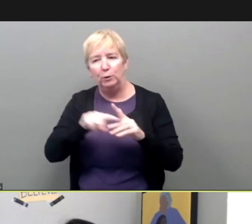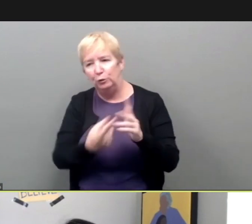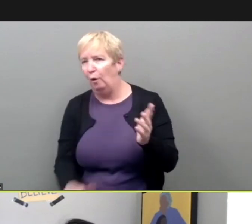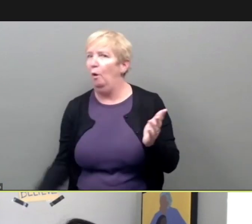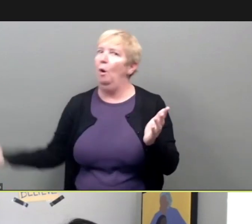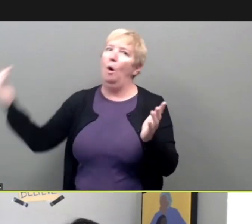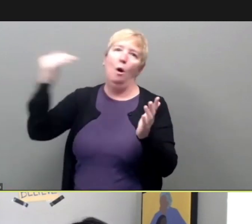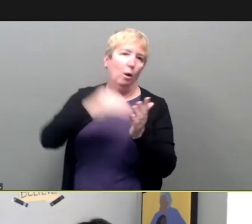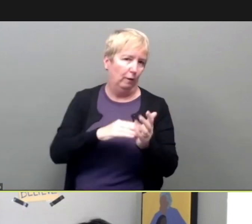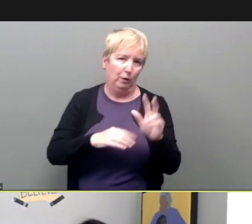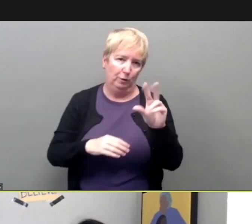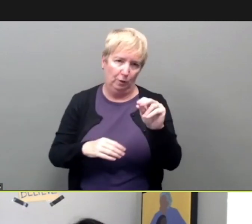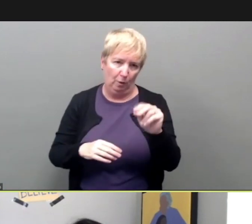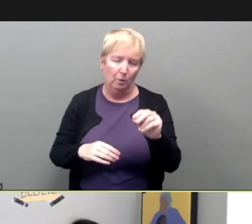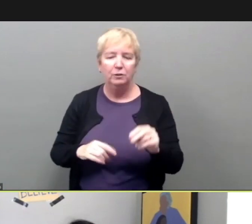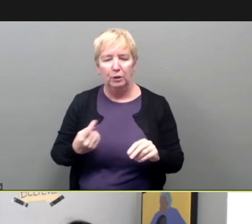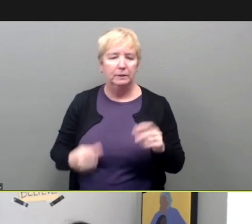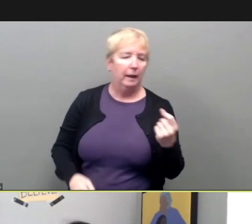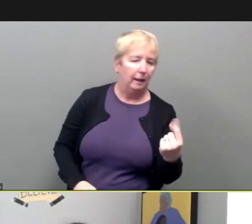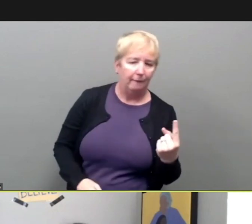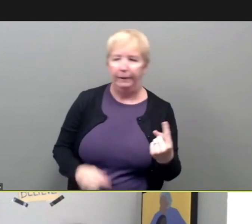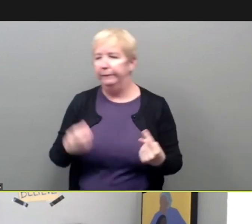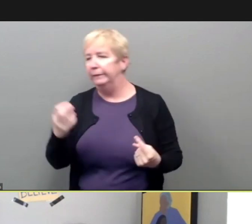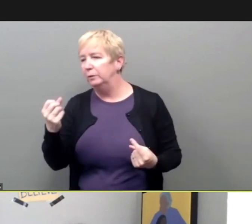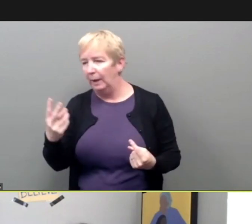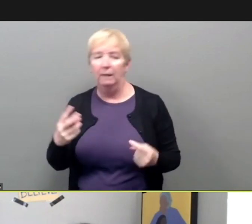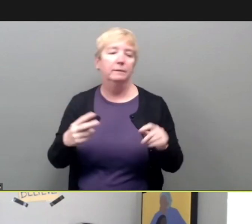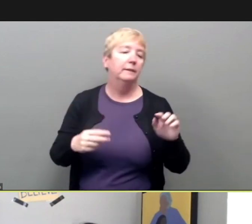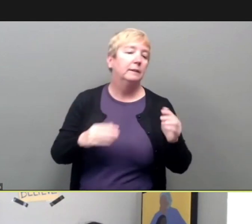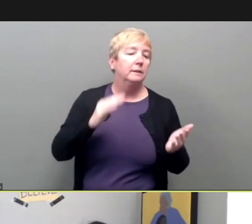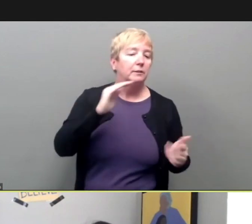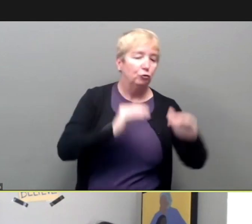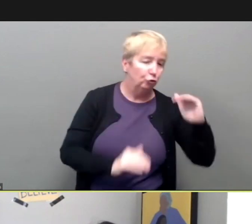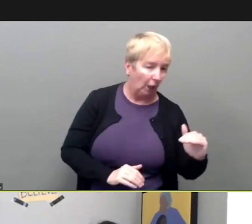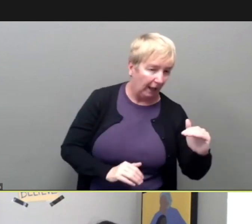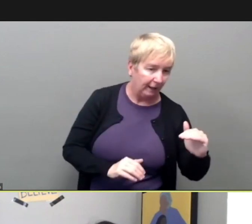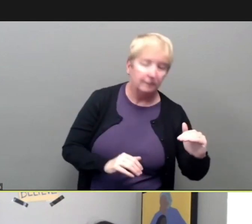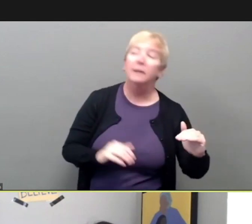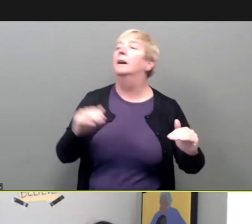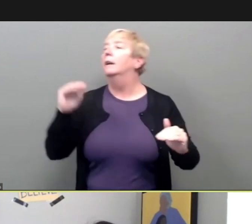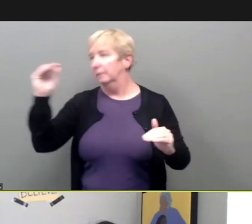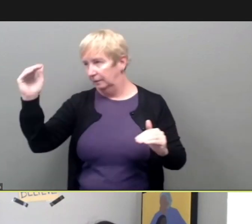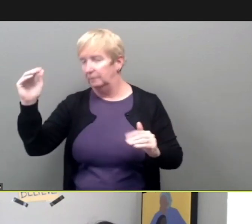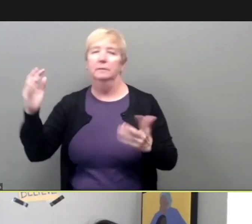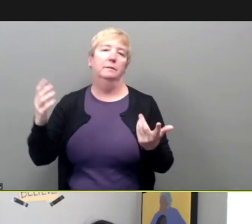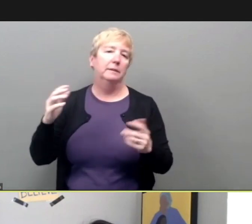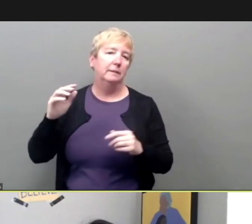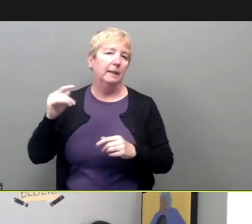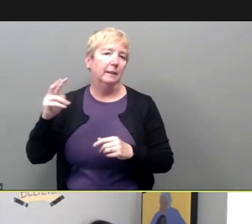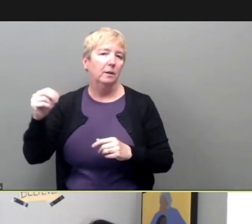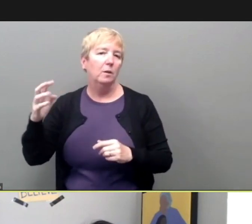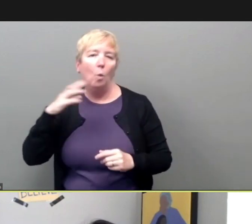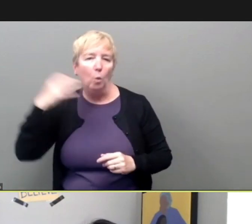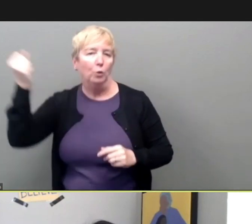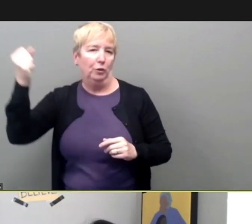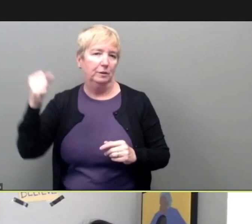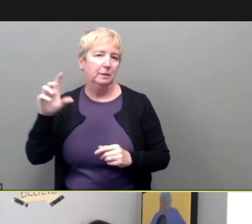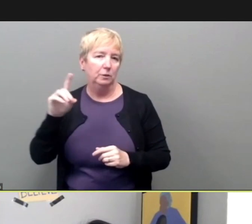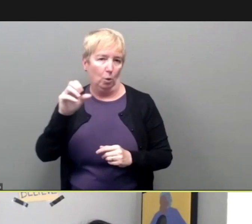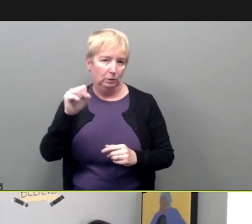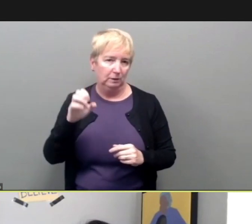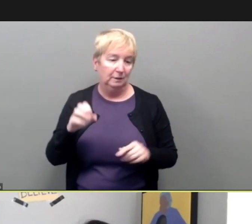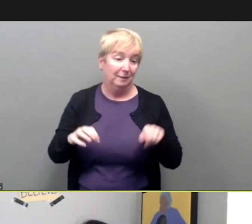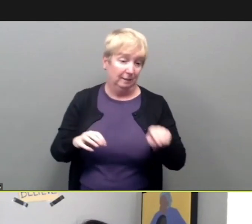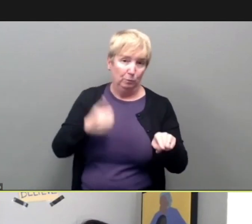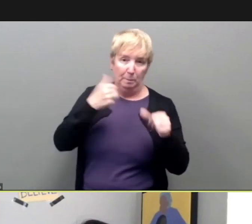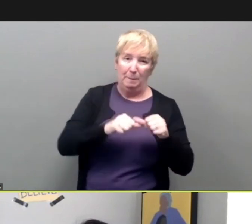vaccine. They have to make a cutoff somewhere. So yeah, so you'll get the 5 to 11 child dose, which is a third of the